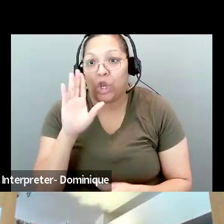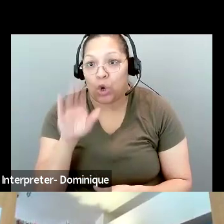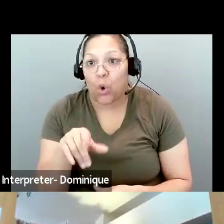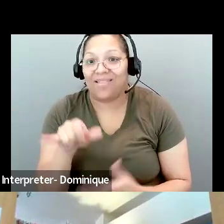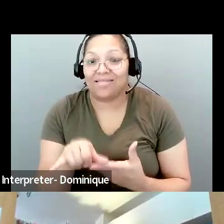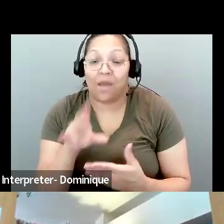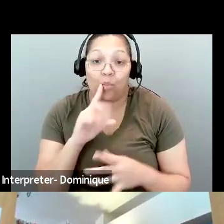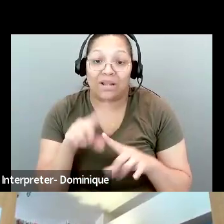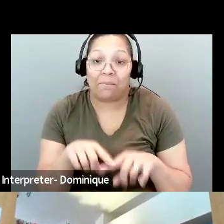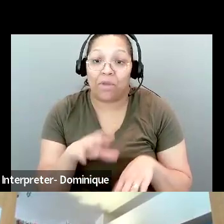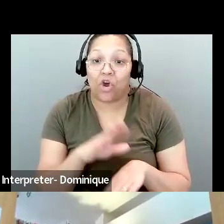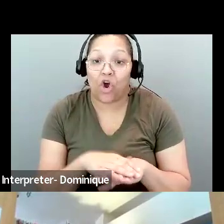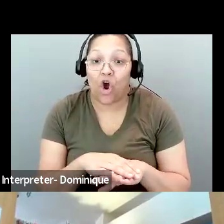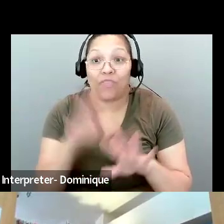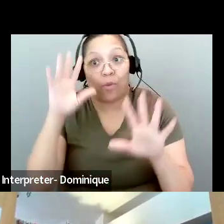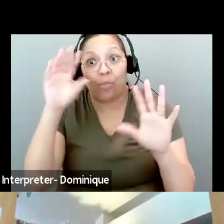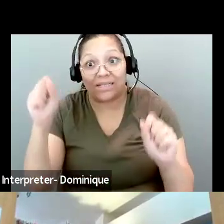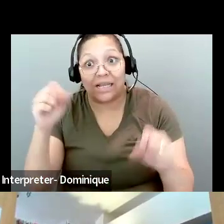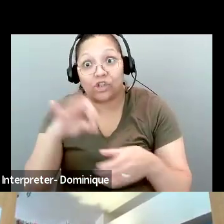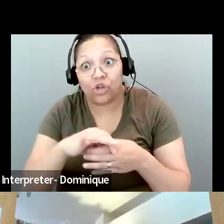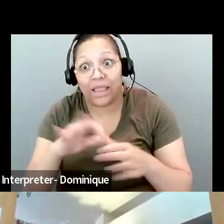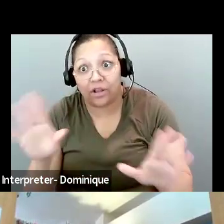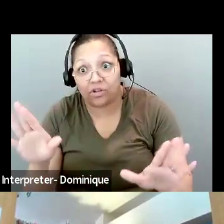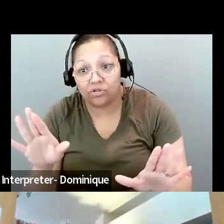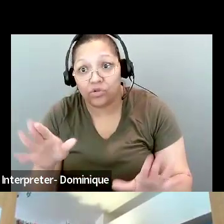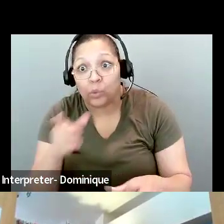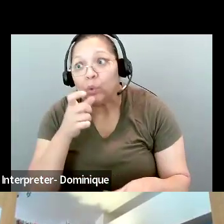depend on a presidential election.